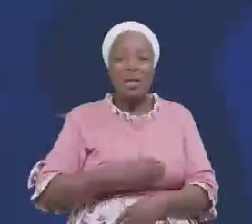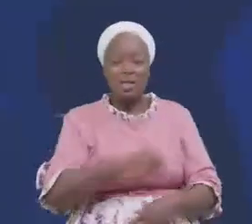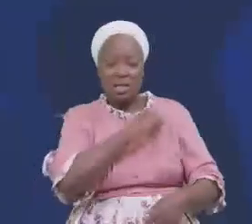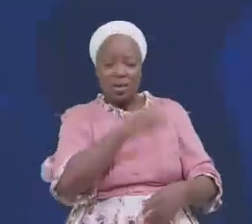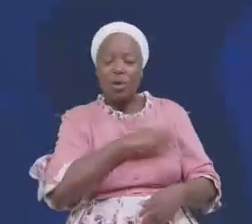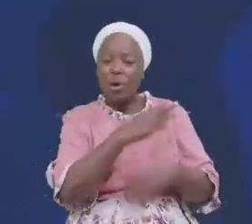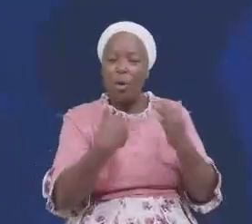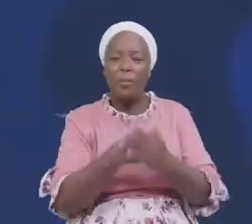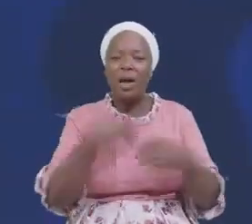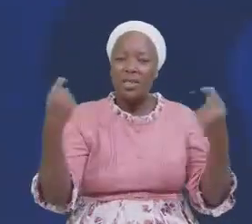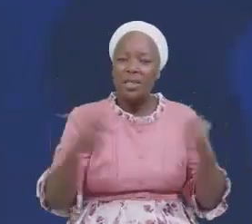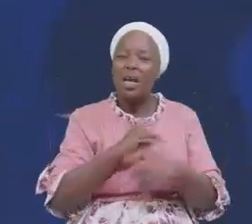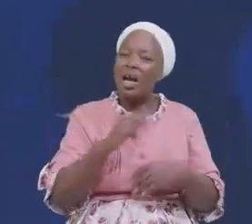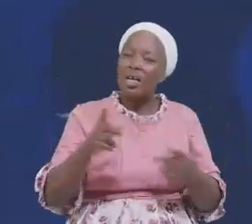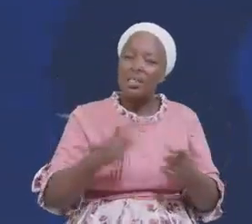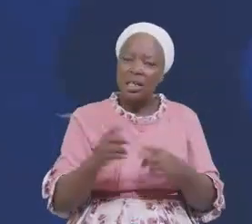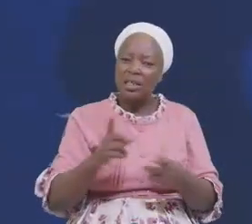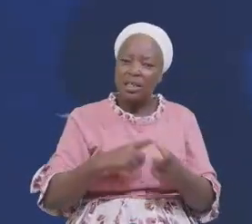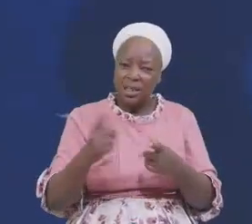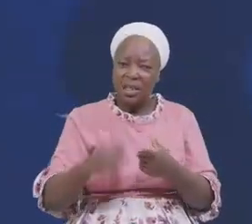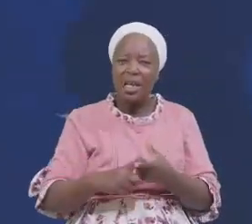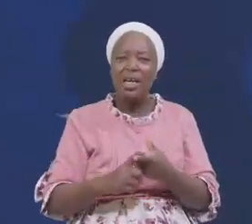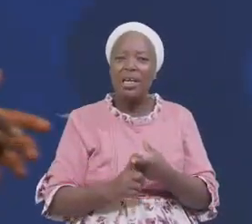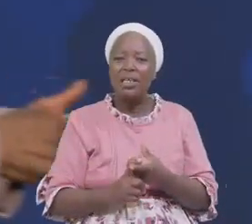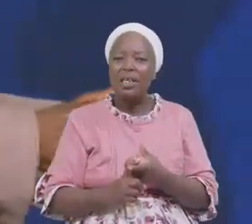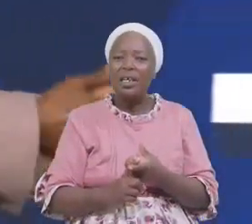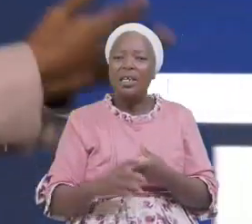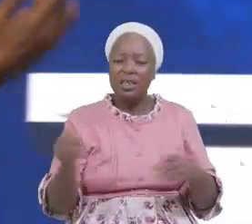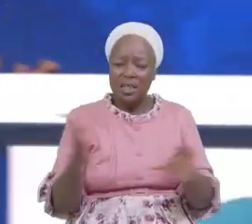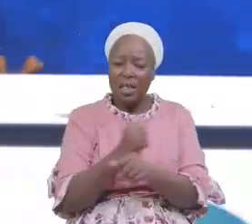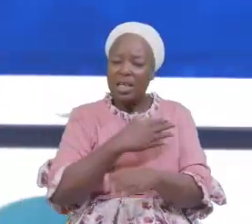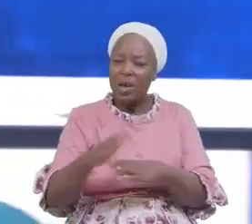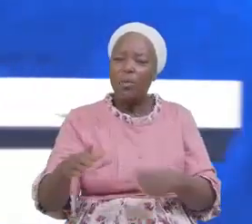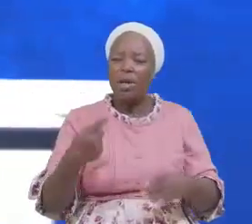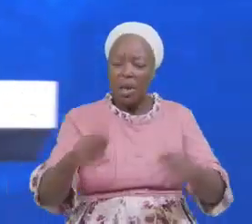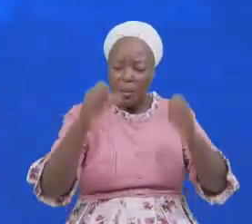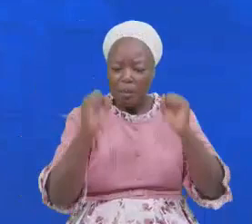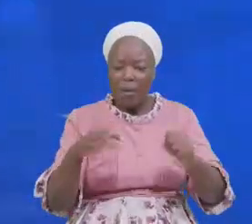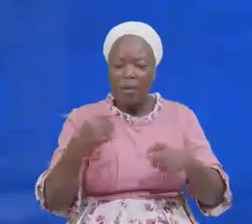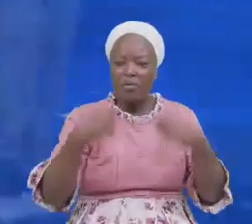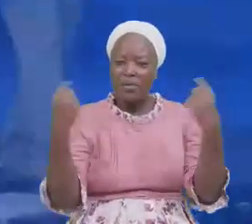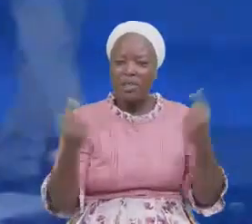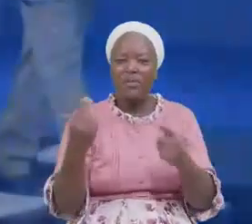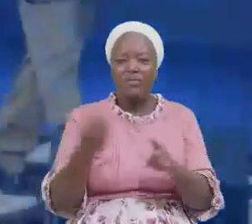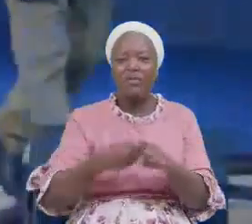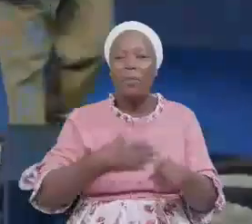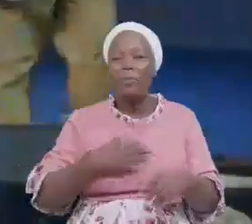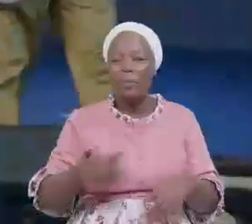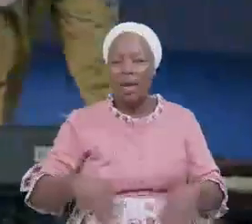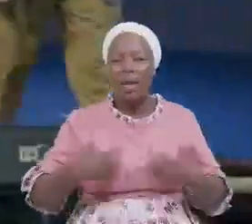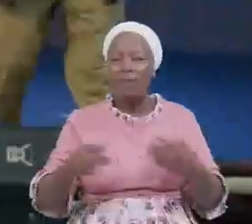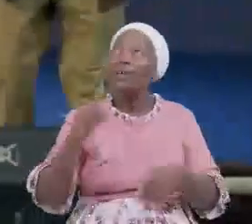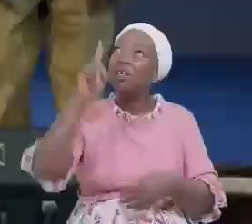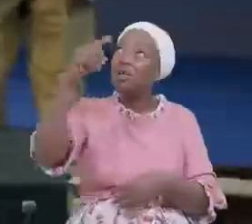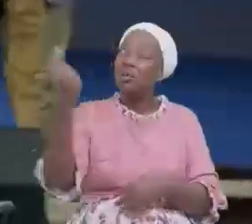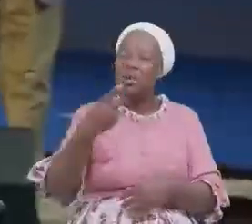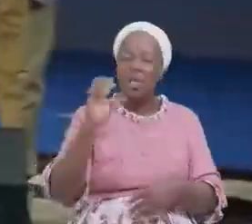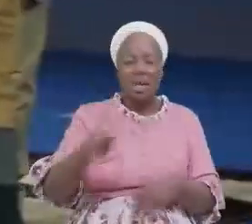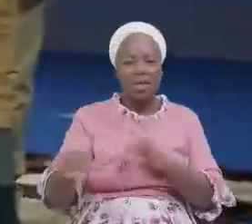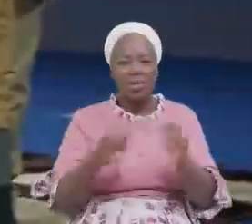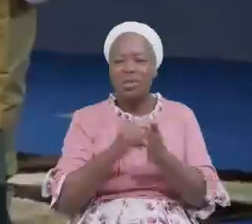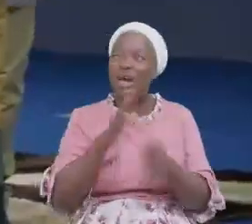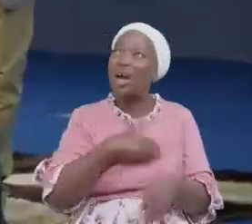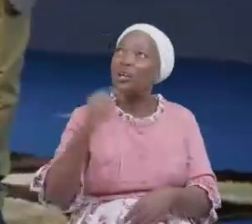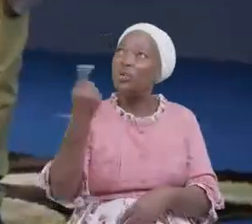and broken the power of sin from my life. He only can do it and he only can